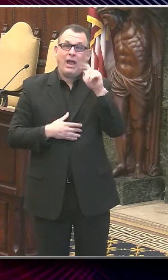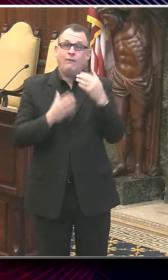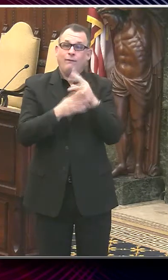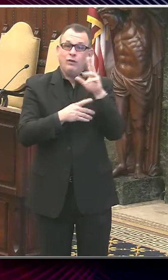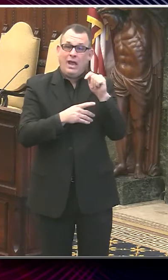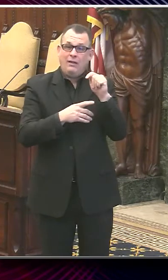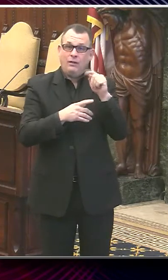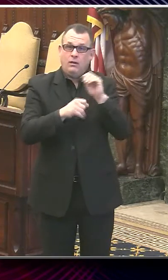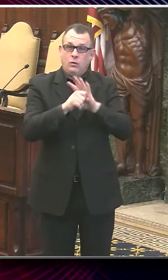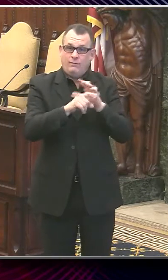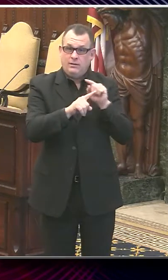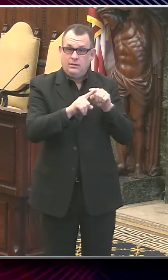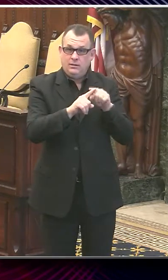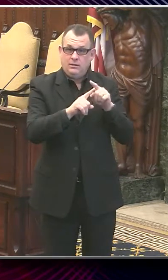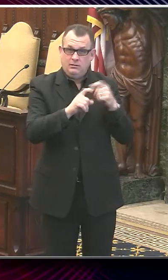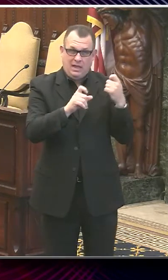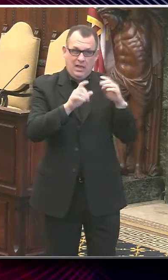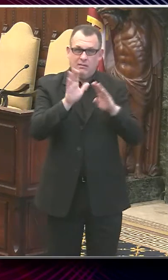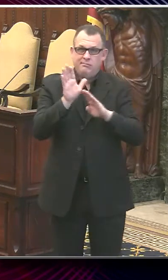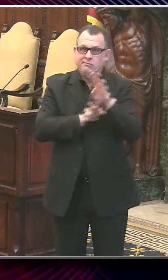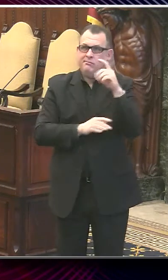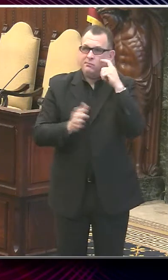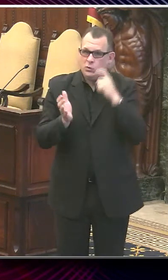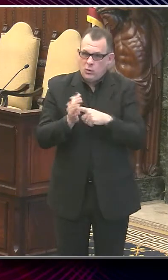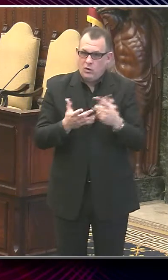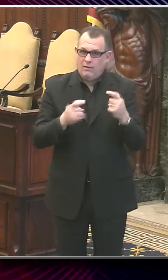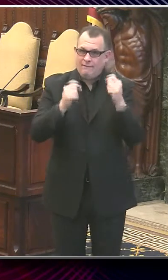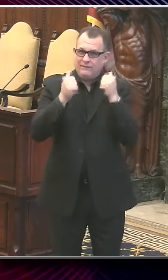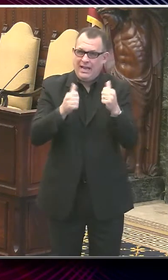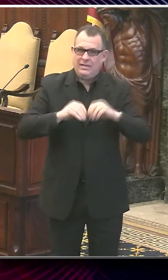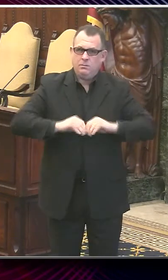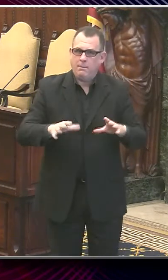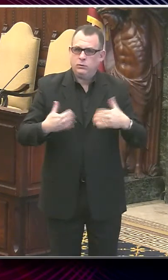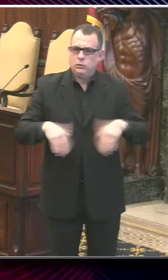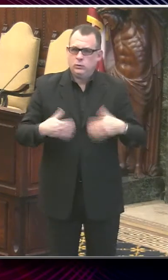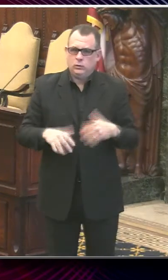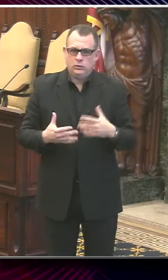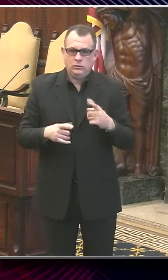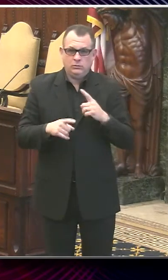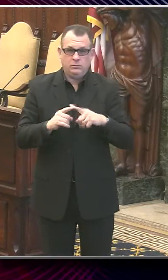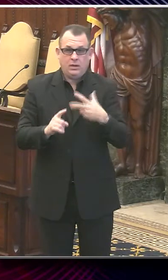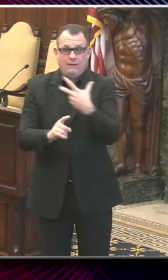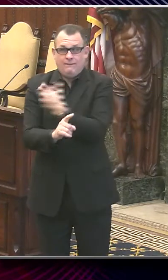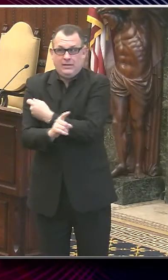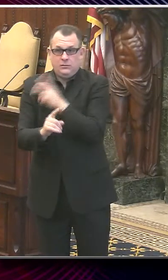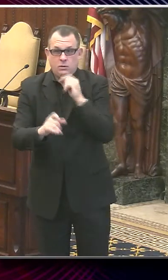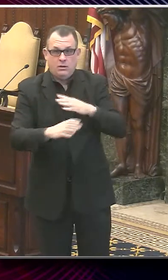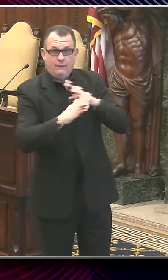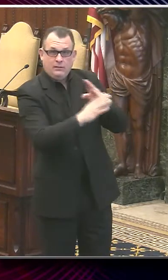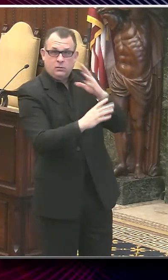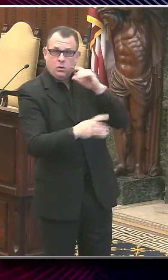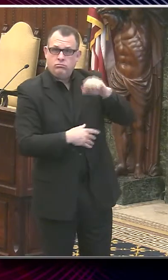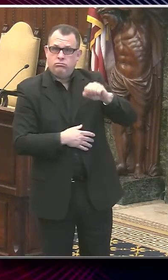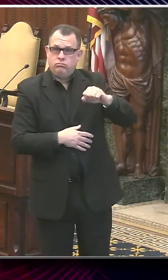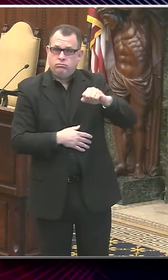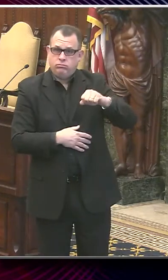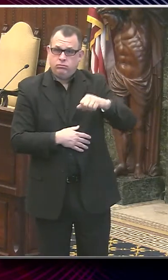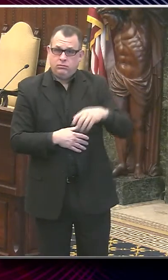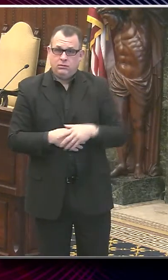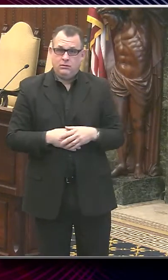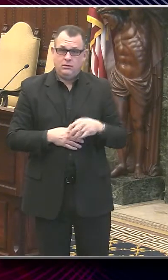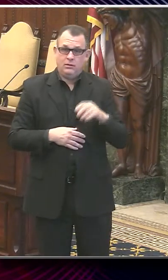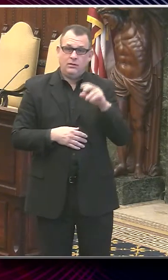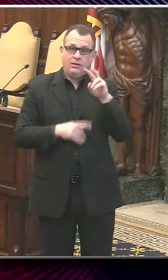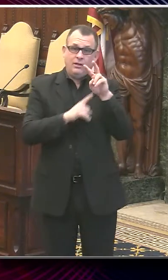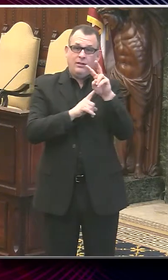rates, but it is clear that this is a new wave of the epidemic across the United States, and that this virus has and will continue to surprise